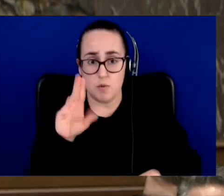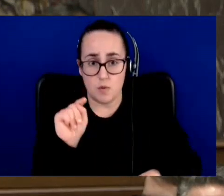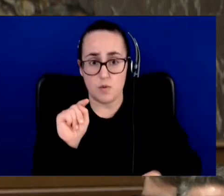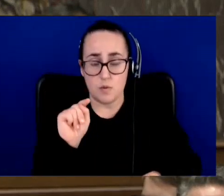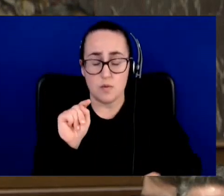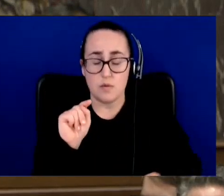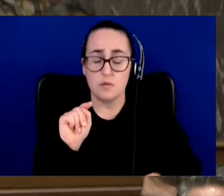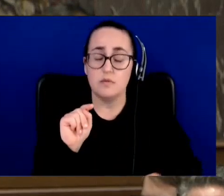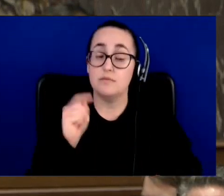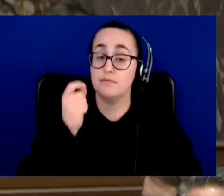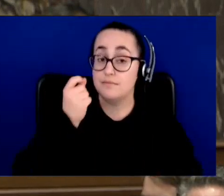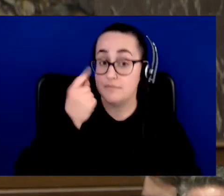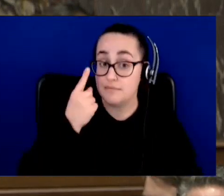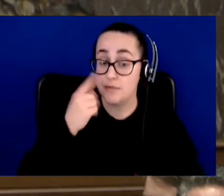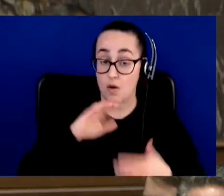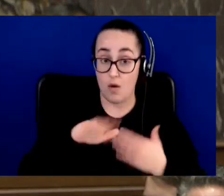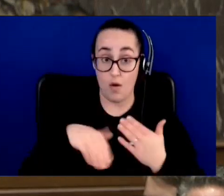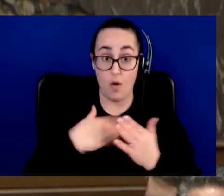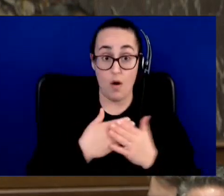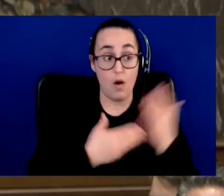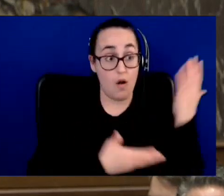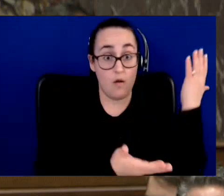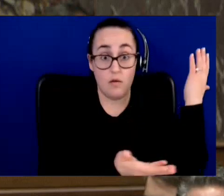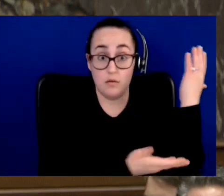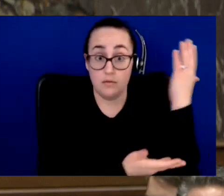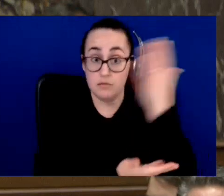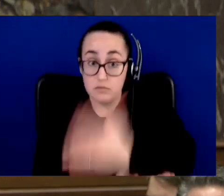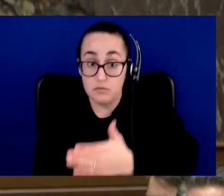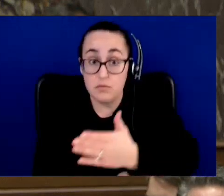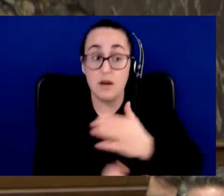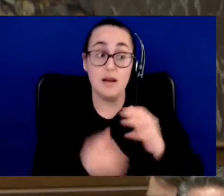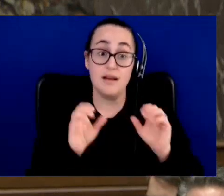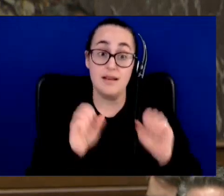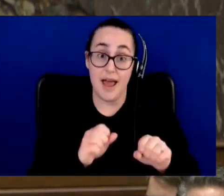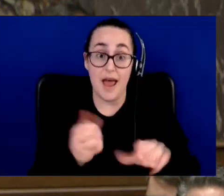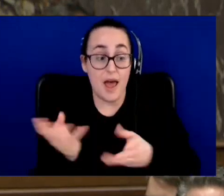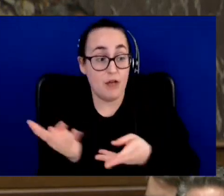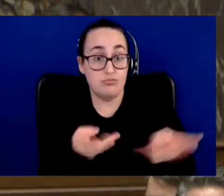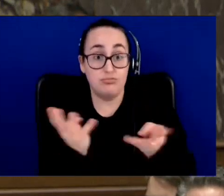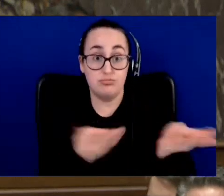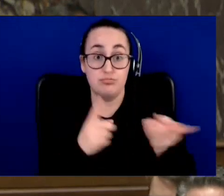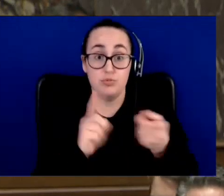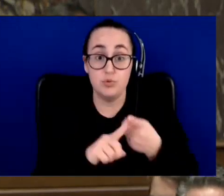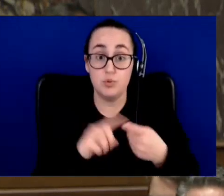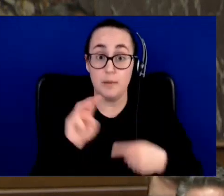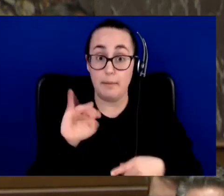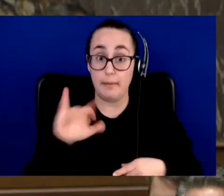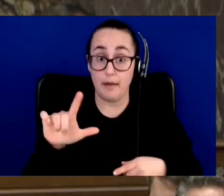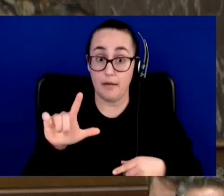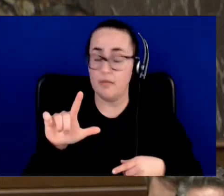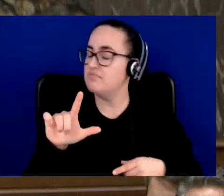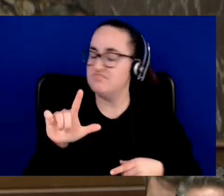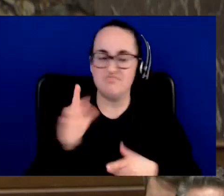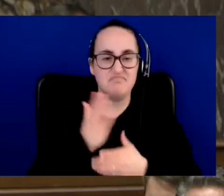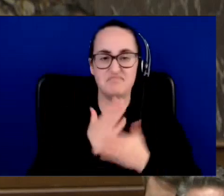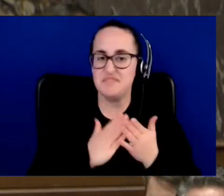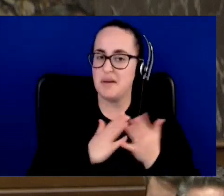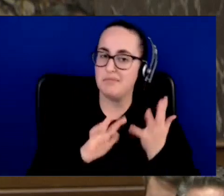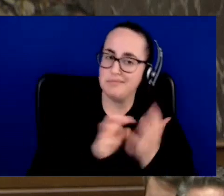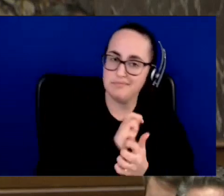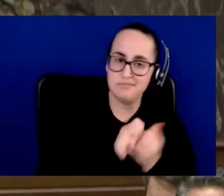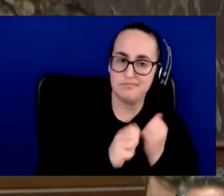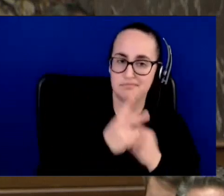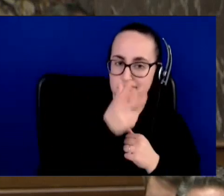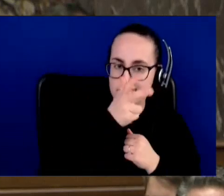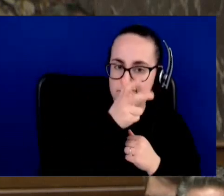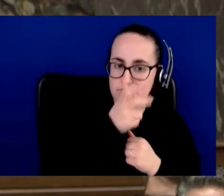harvested logs are suitable for sawmills. Some are too small and have been badly damaged by insects or wildfire. Some pellet mills